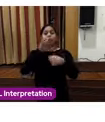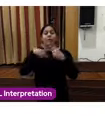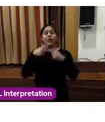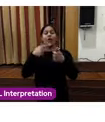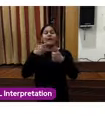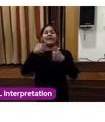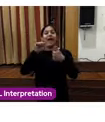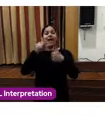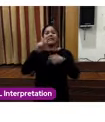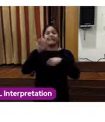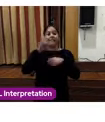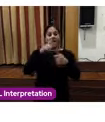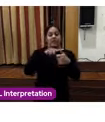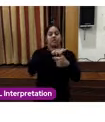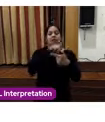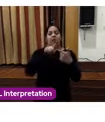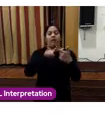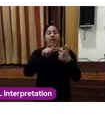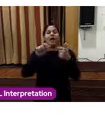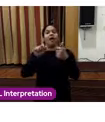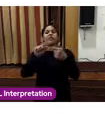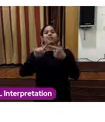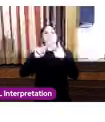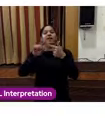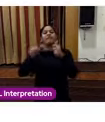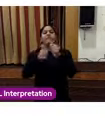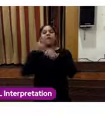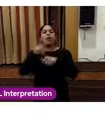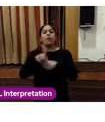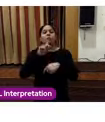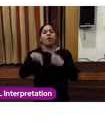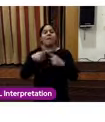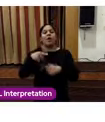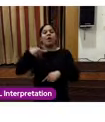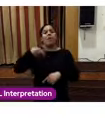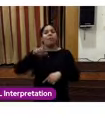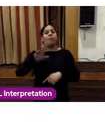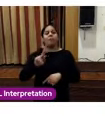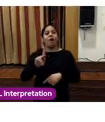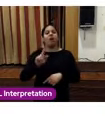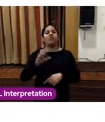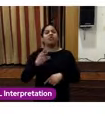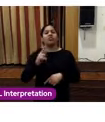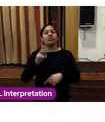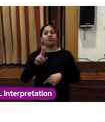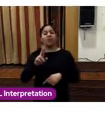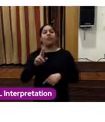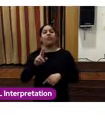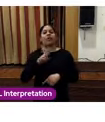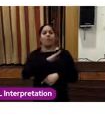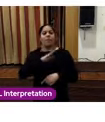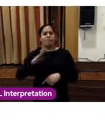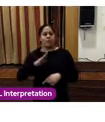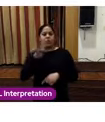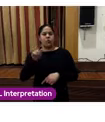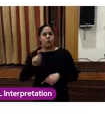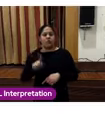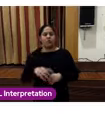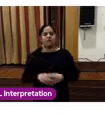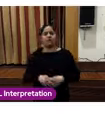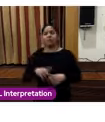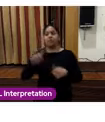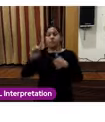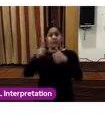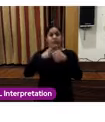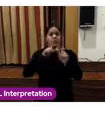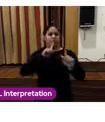second one was a follow-up to the kind of Parkchester Beans question. So I'll always take the gas tax